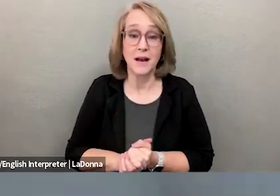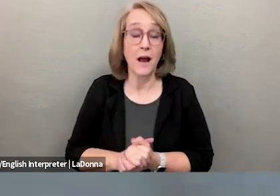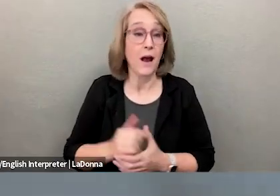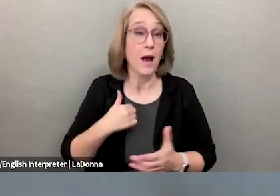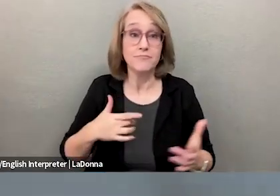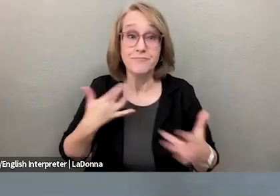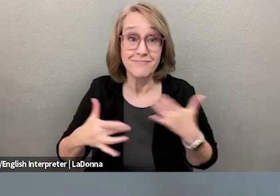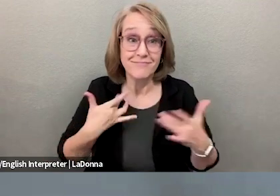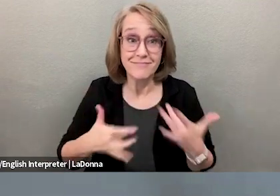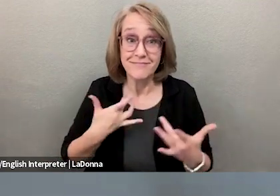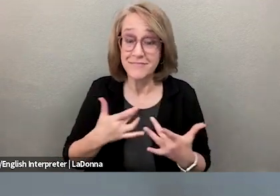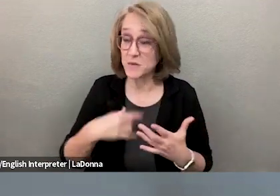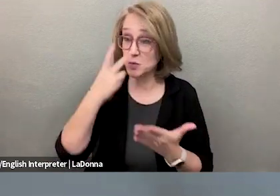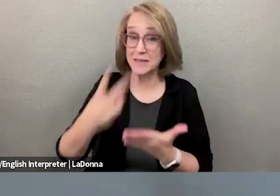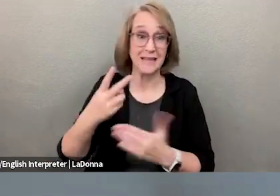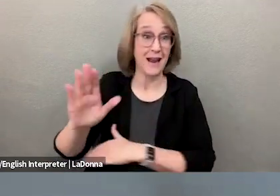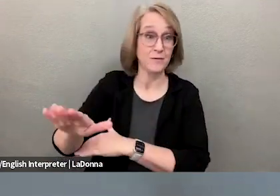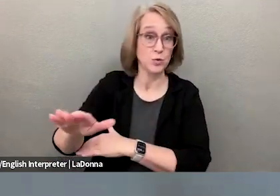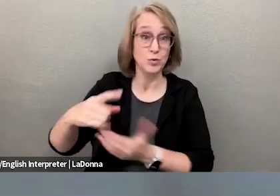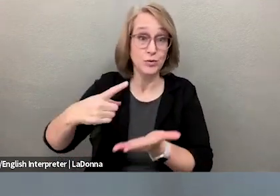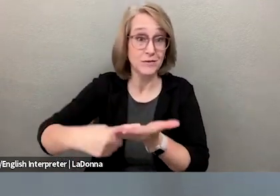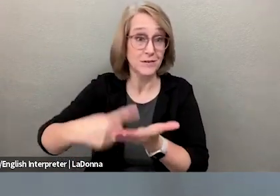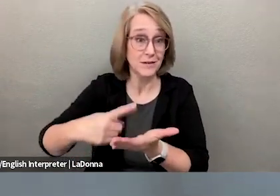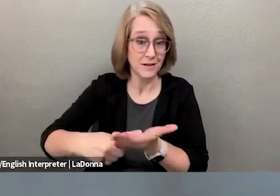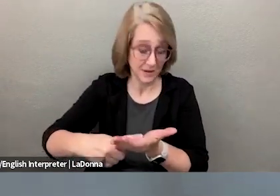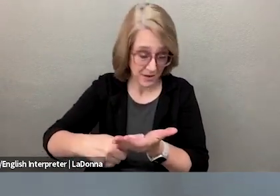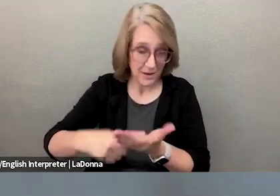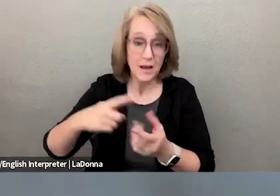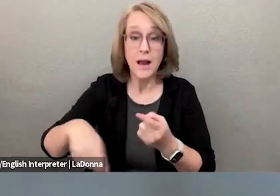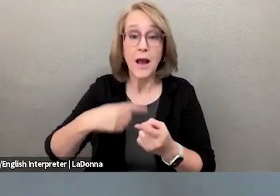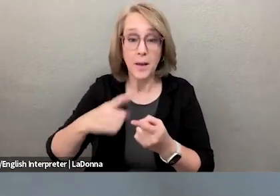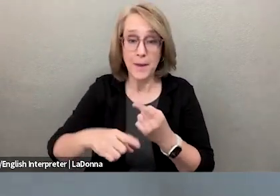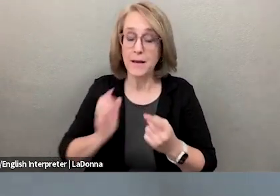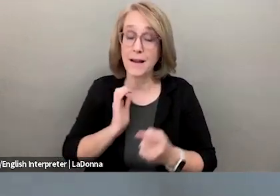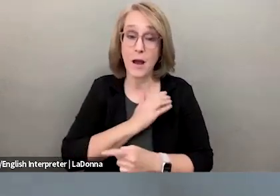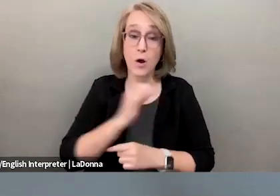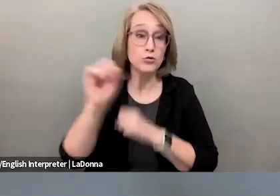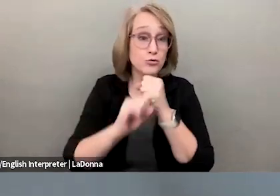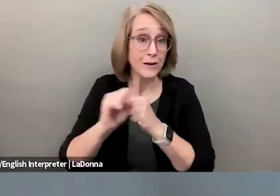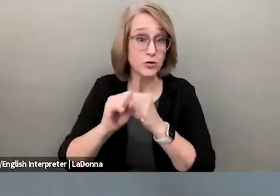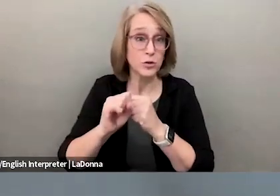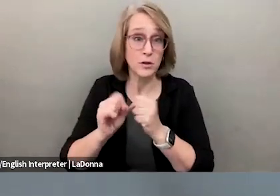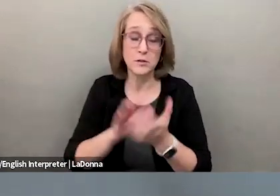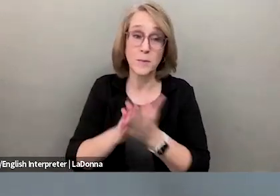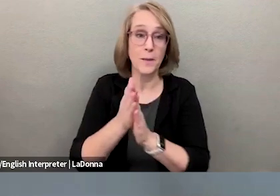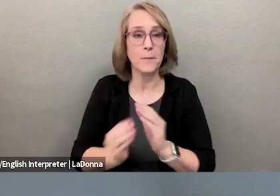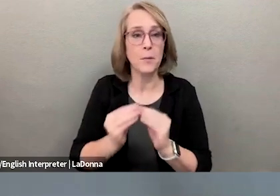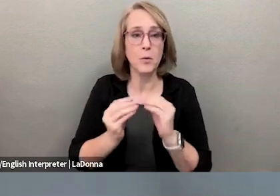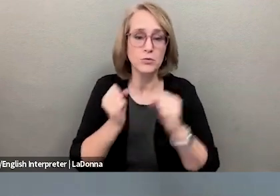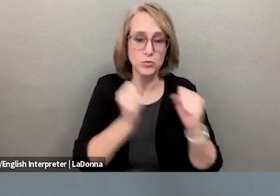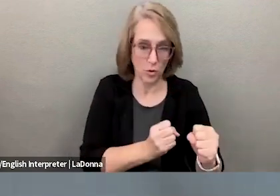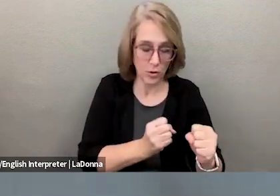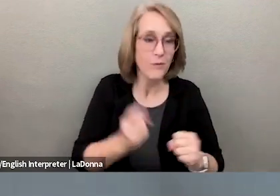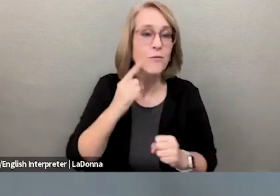conversation that we will be having throughout this afternoon around updating the strategy to strengthen the direct care workforce